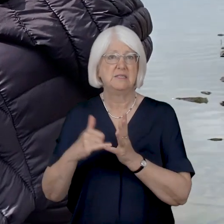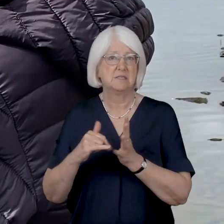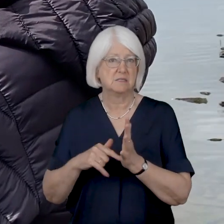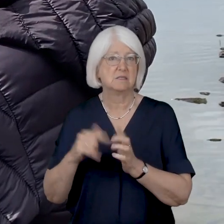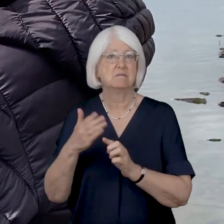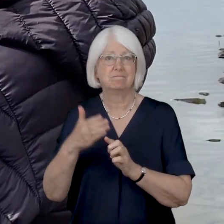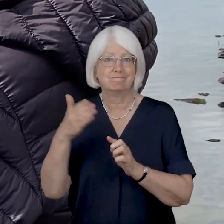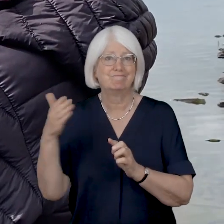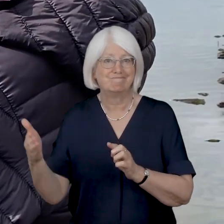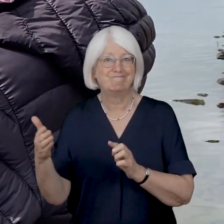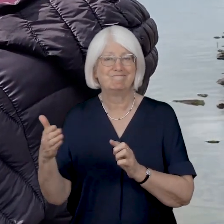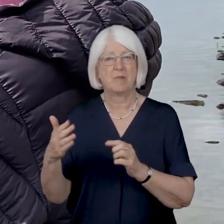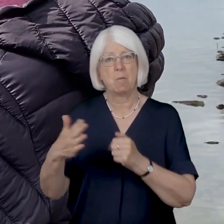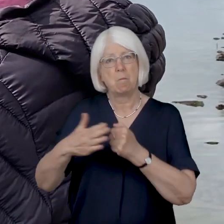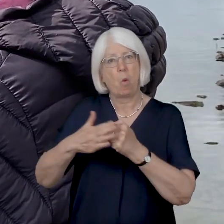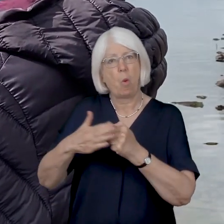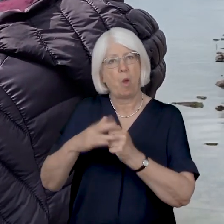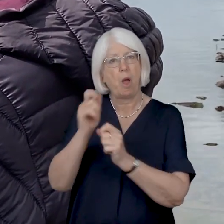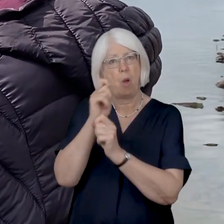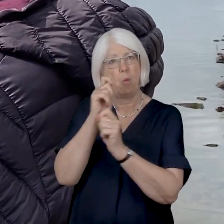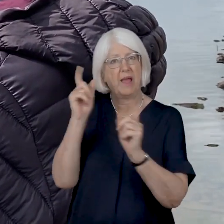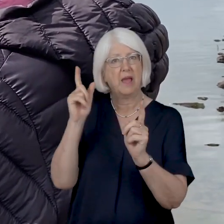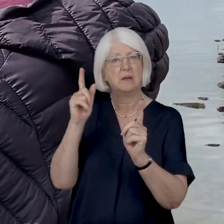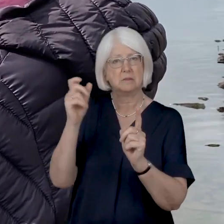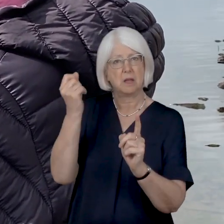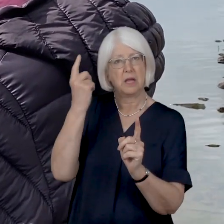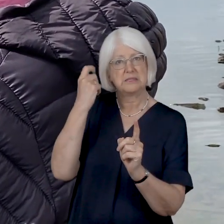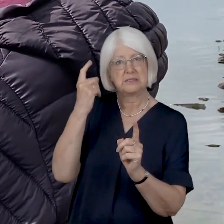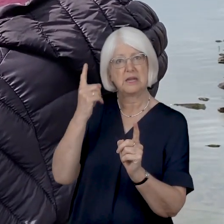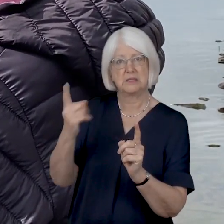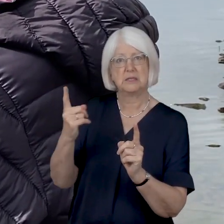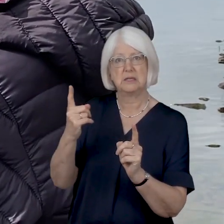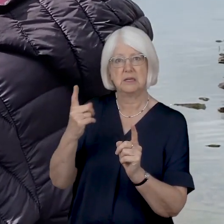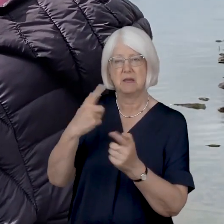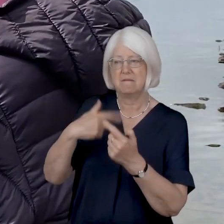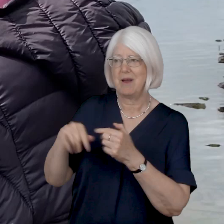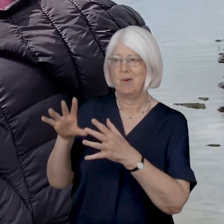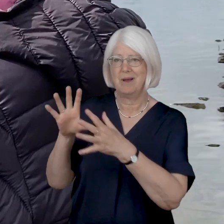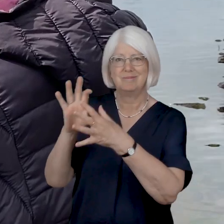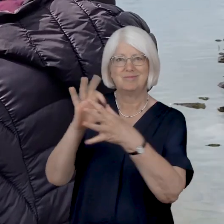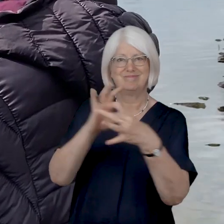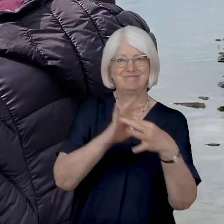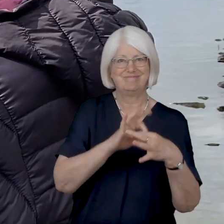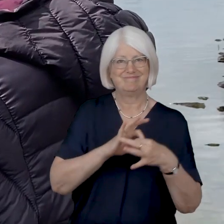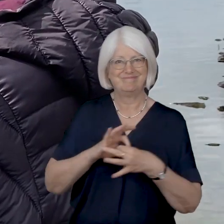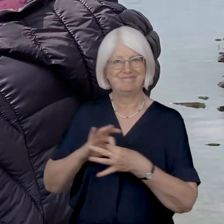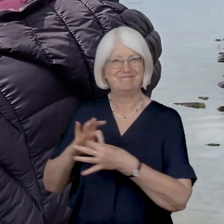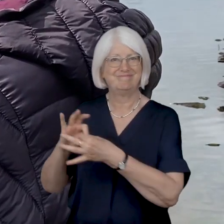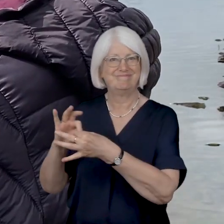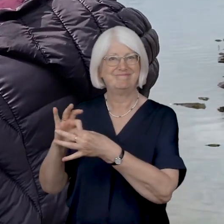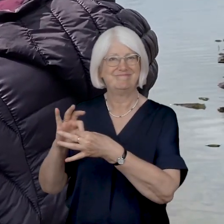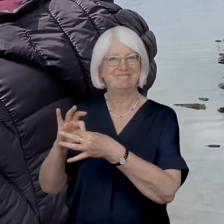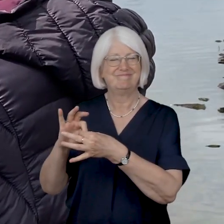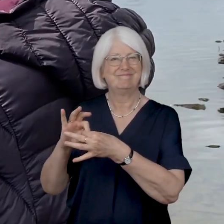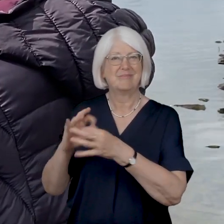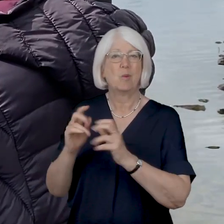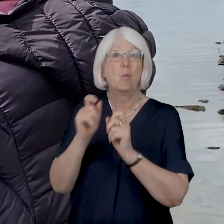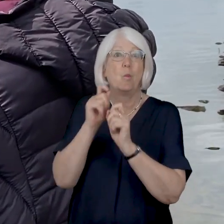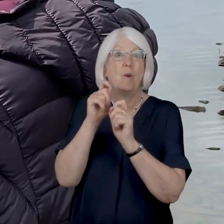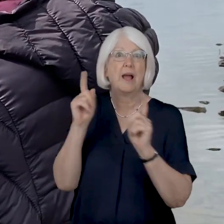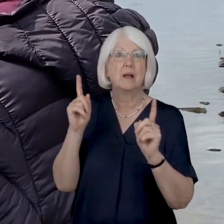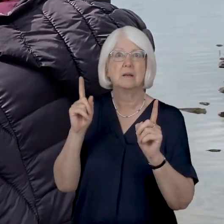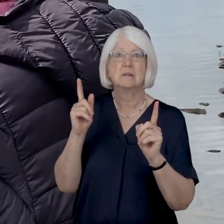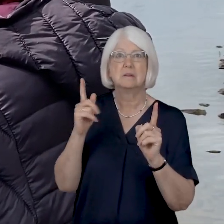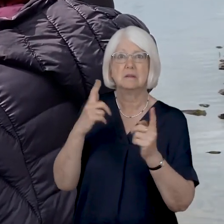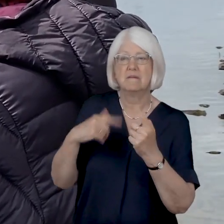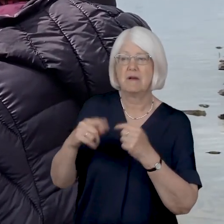for a greater awareness and understanding of our interconnectedness and awareness